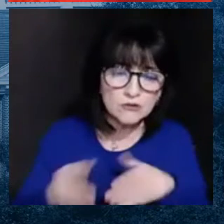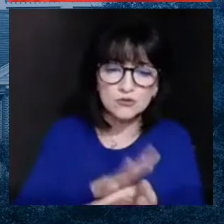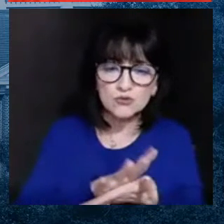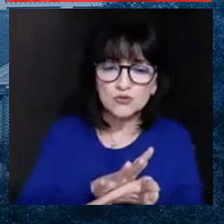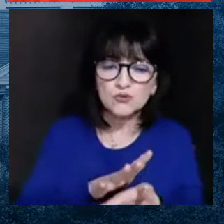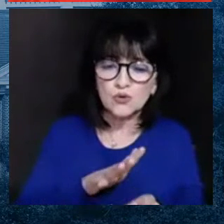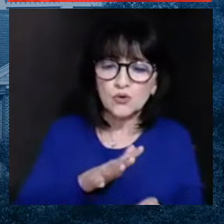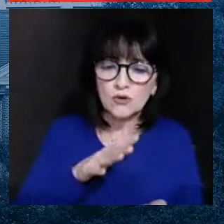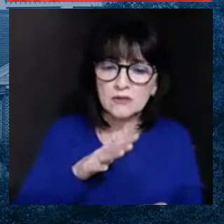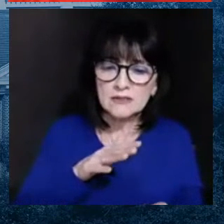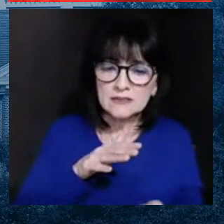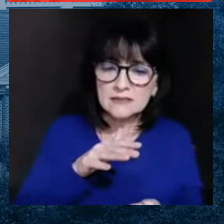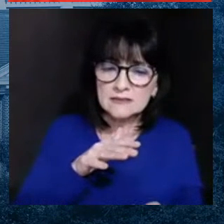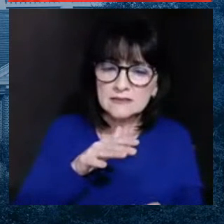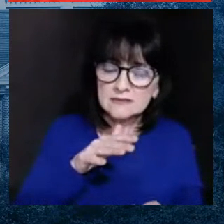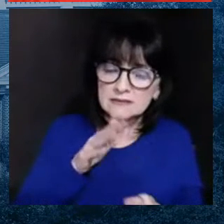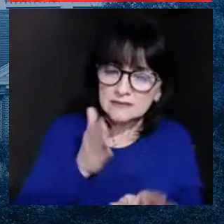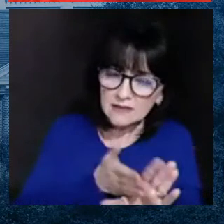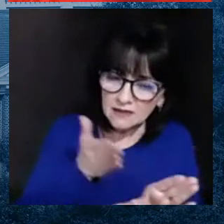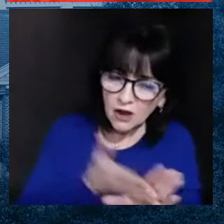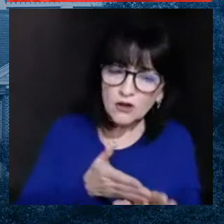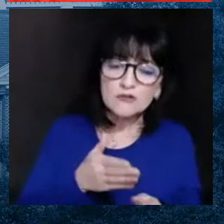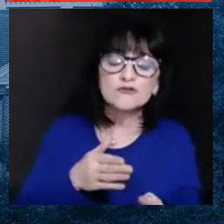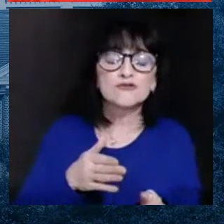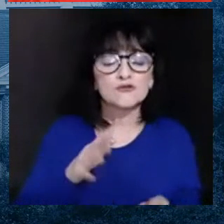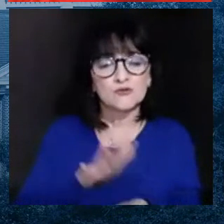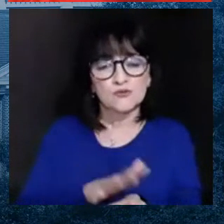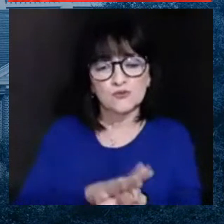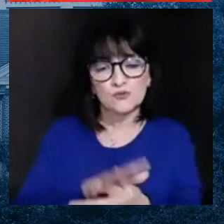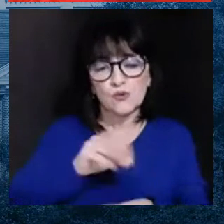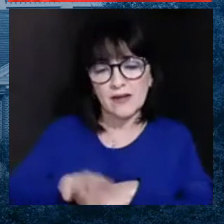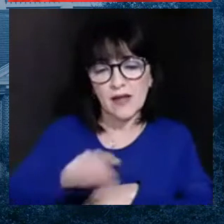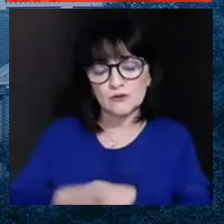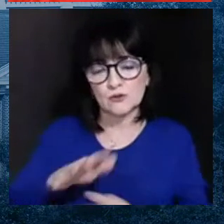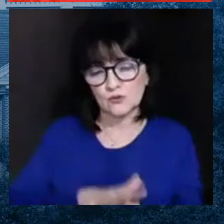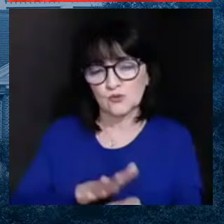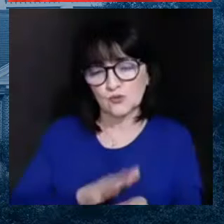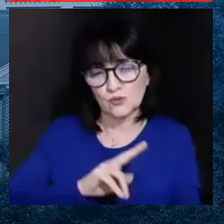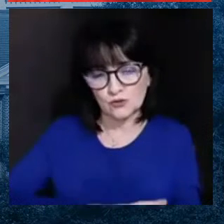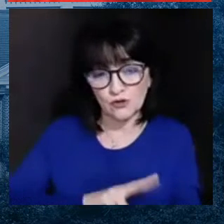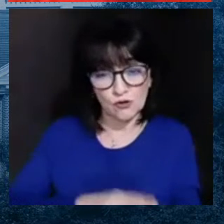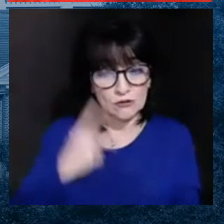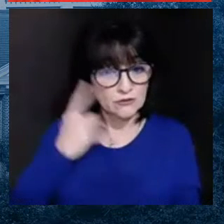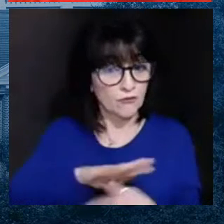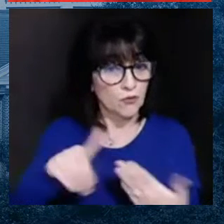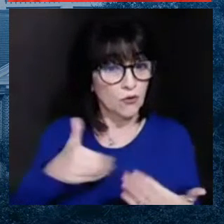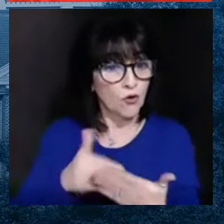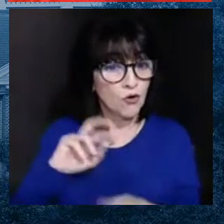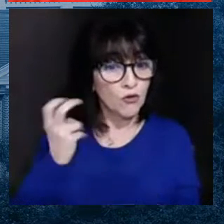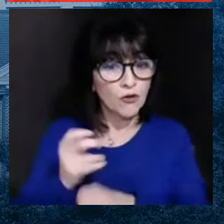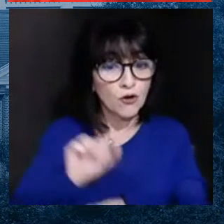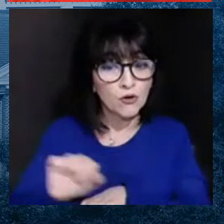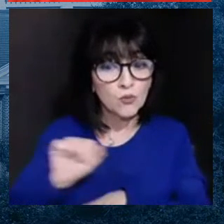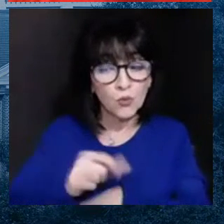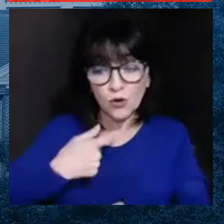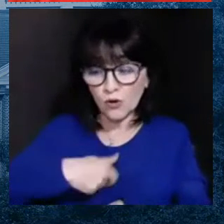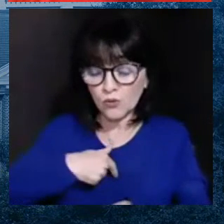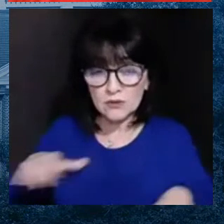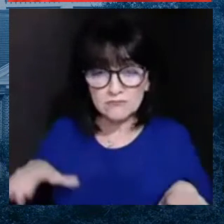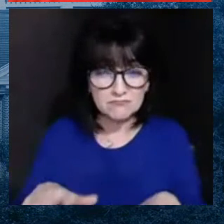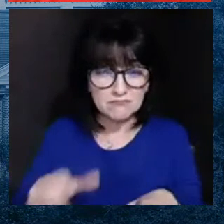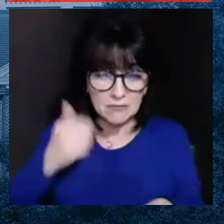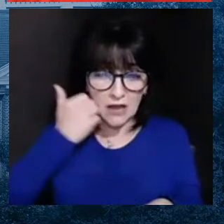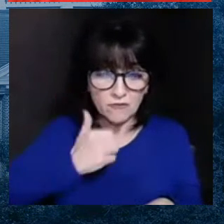psychologists, school nurses, and our school social workers. For all of the hard work that we do every day in our school. We focus